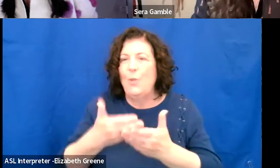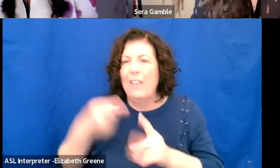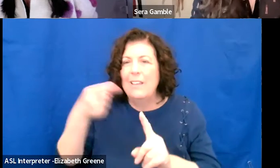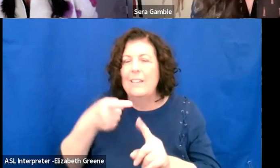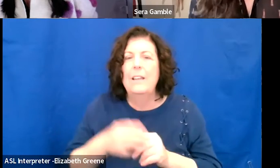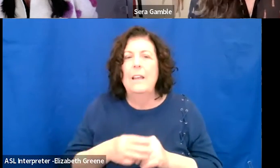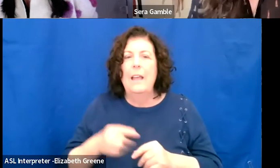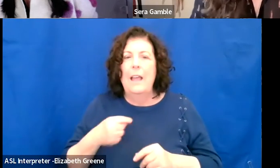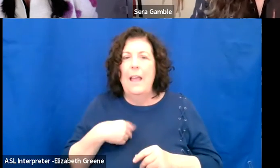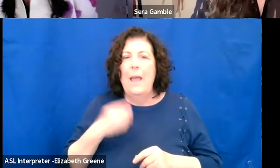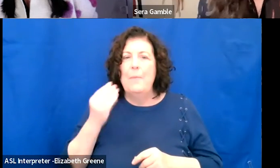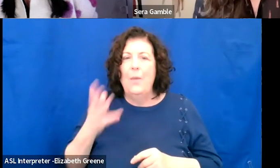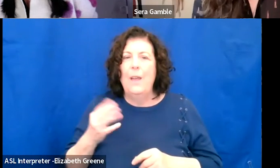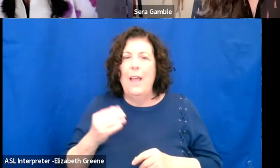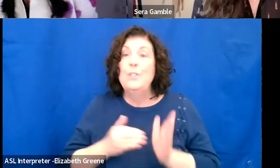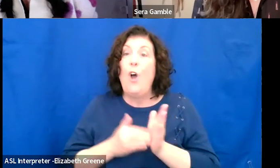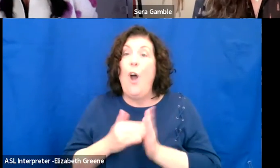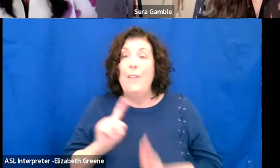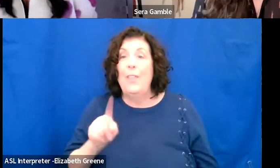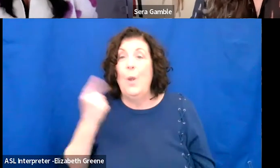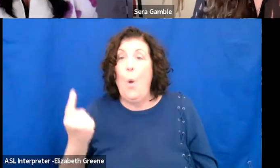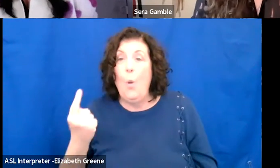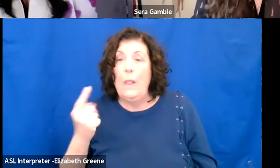by the way, I was frequently the only woman, you know?